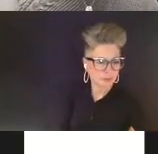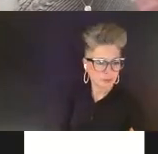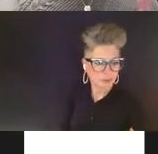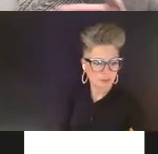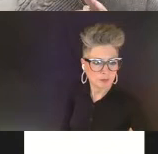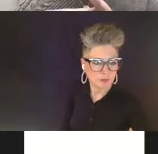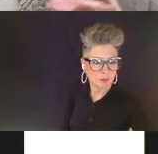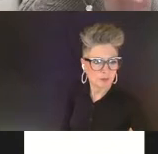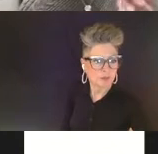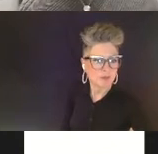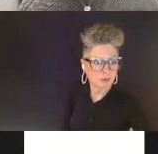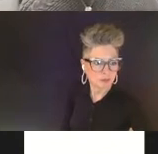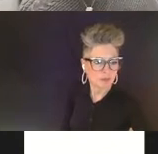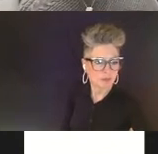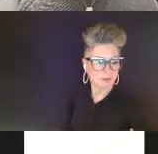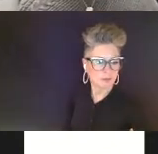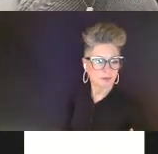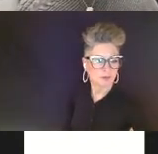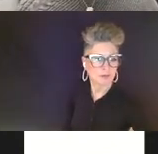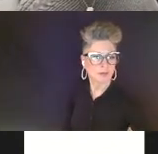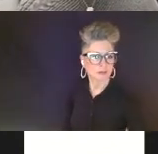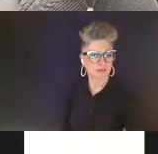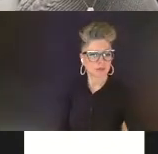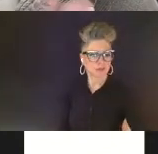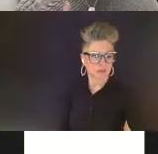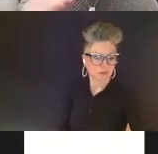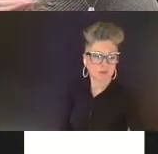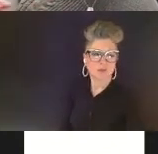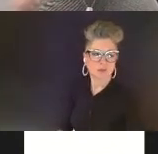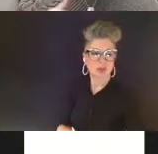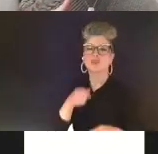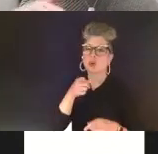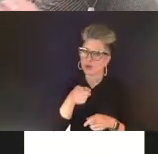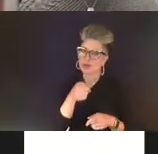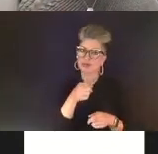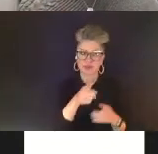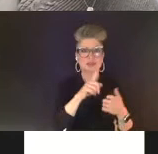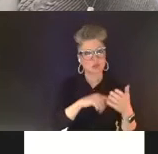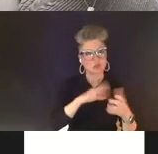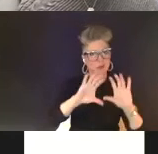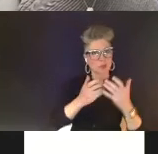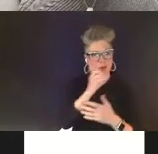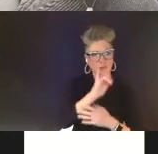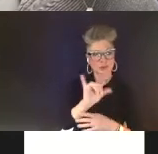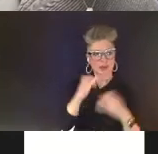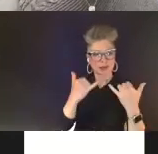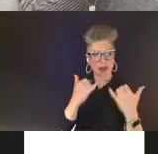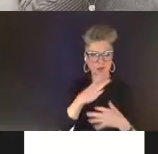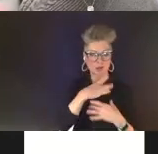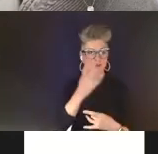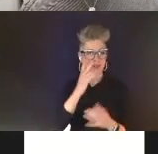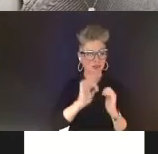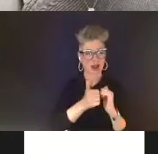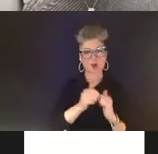the world looks like, essentially. So I think it's interesting to see how it's developed. The rates of cases per day have